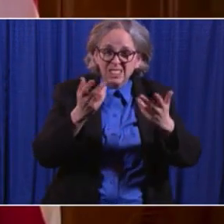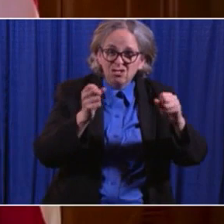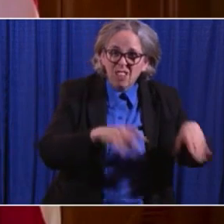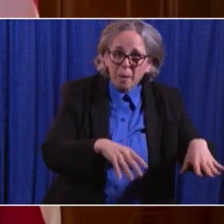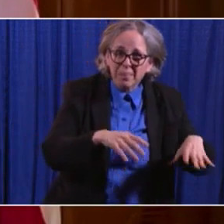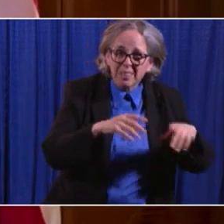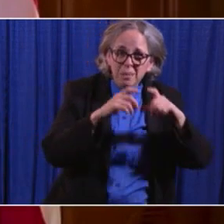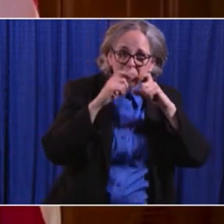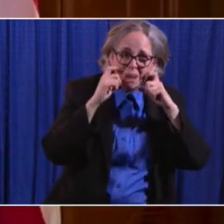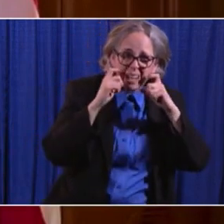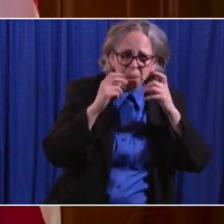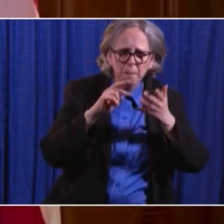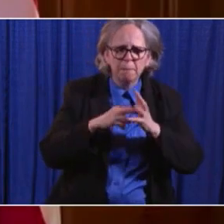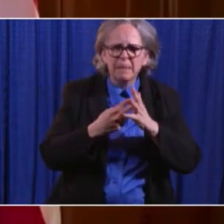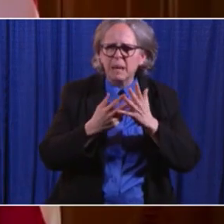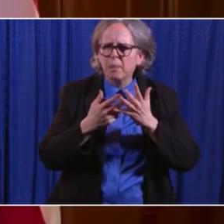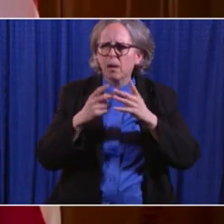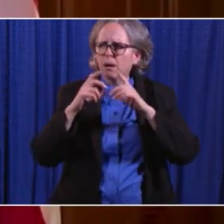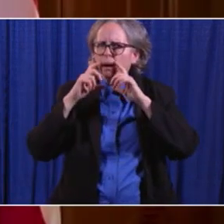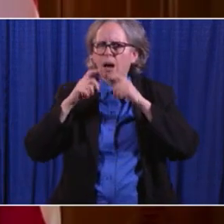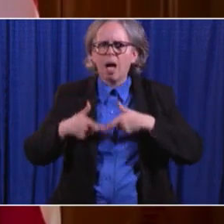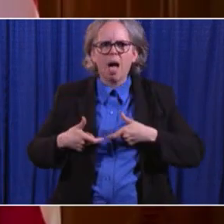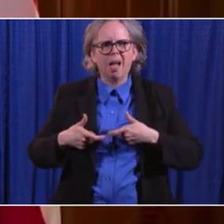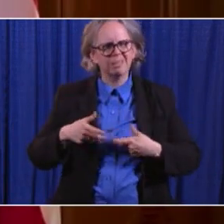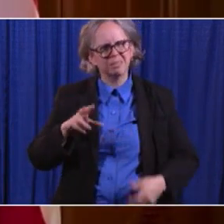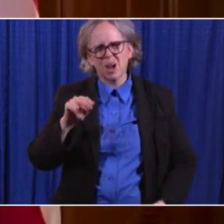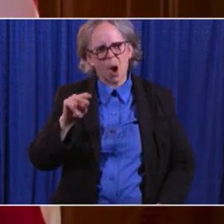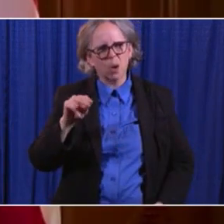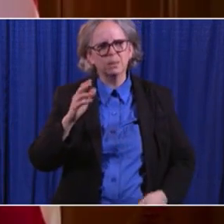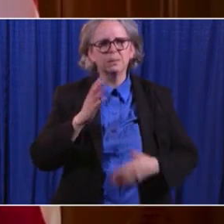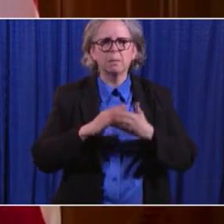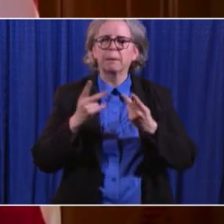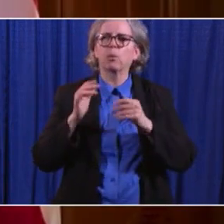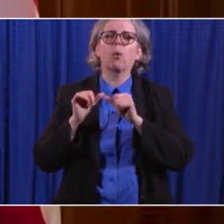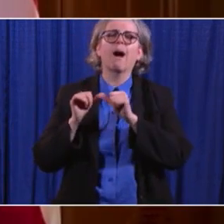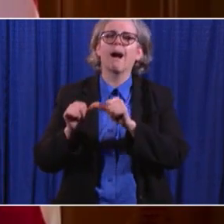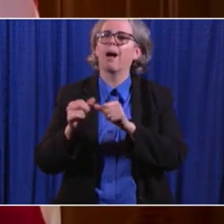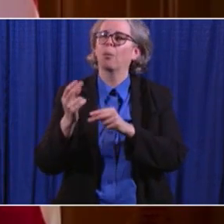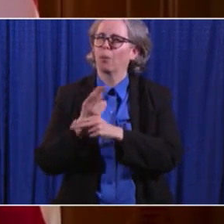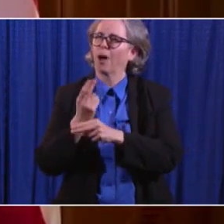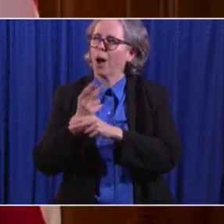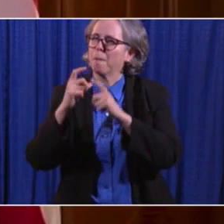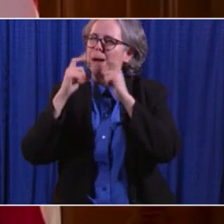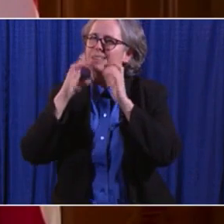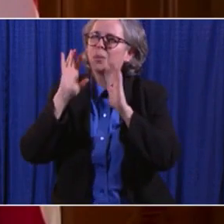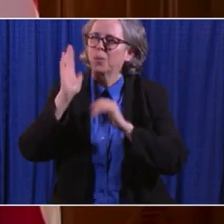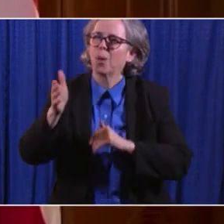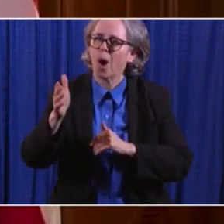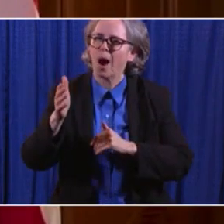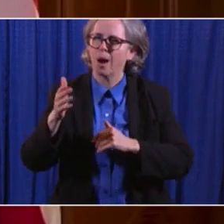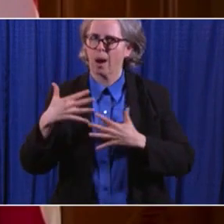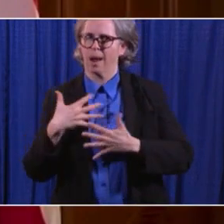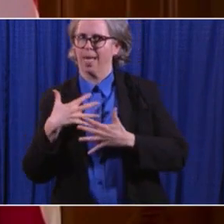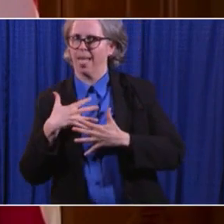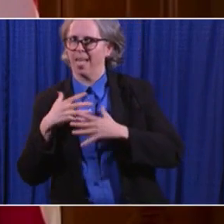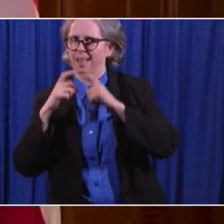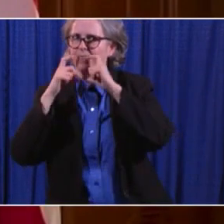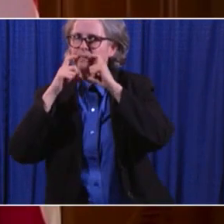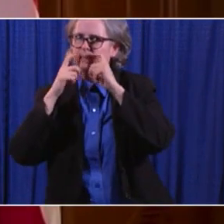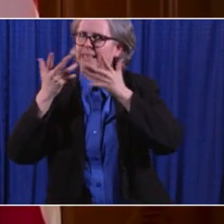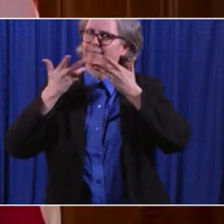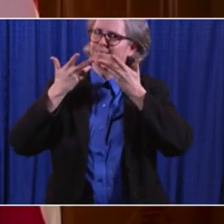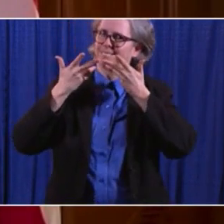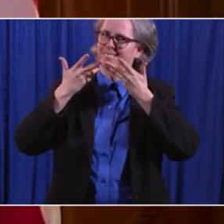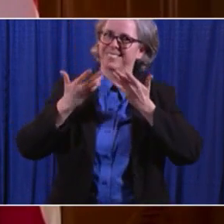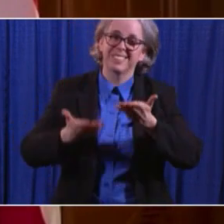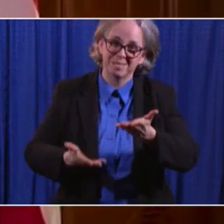know frankly, I don't know what Indiana's compliance is now, and I don't know what's going to be afterwards. So look, I mean, we know that, we border a number